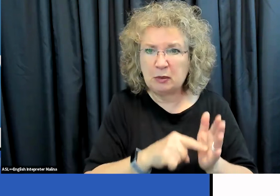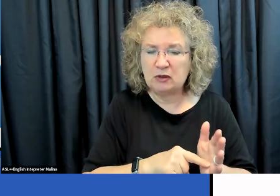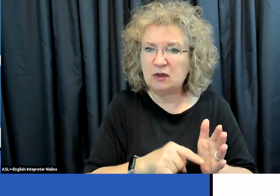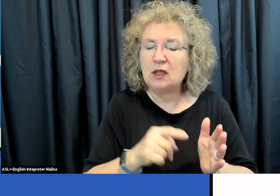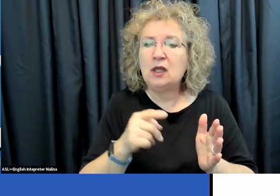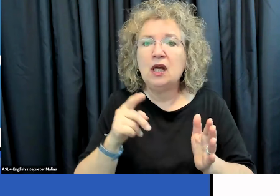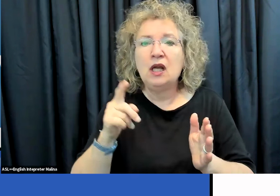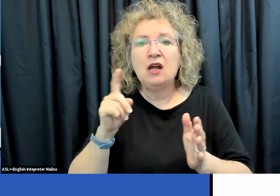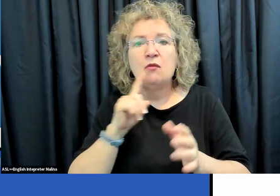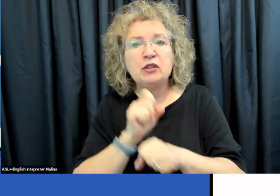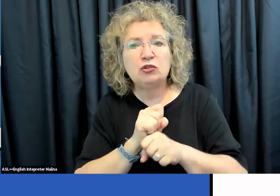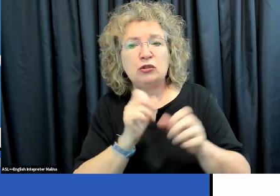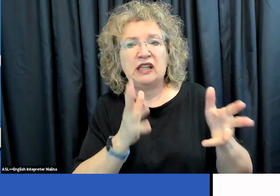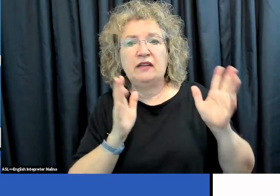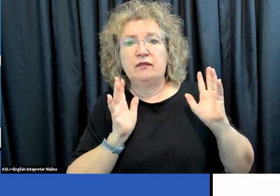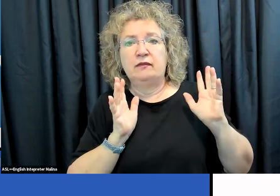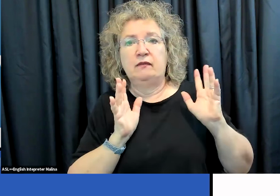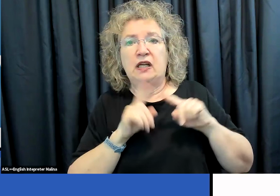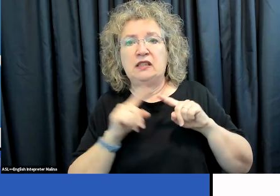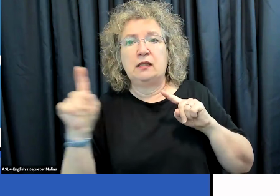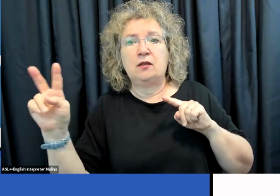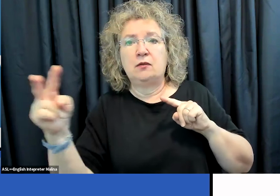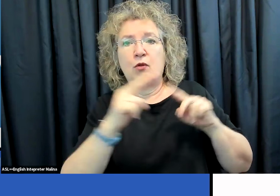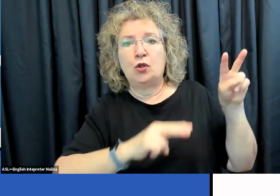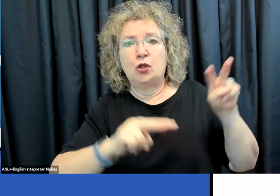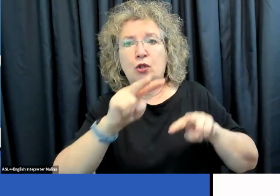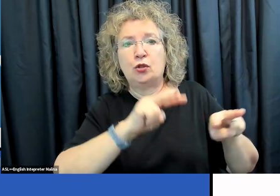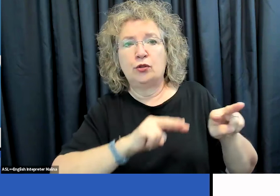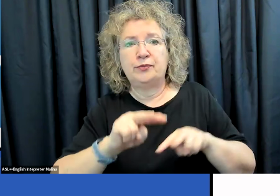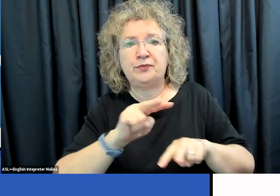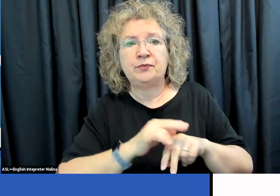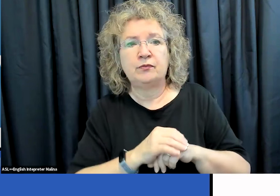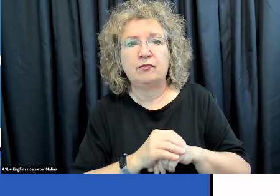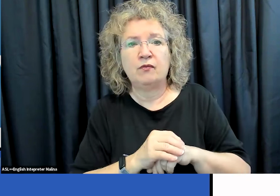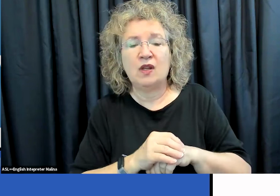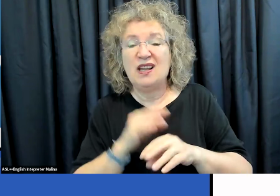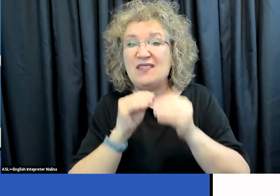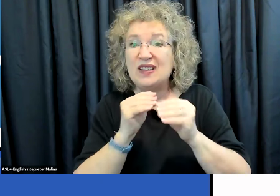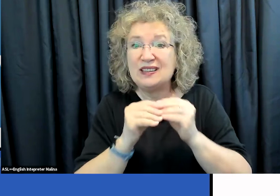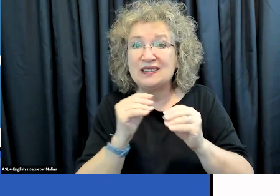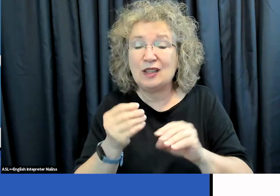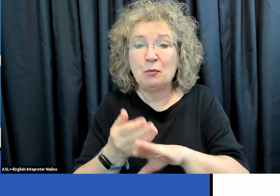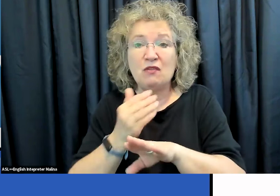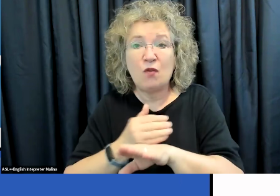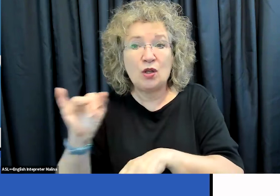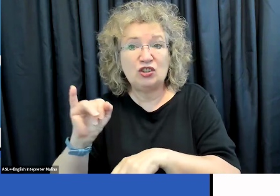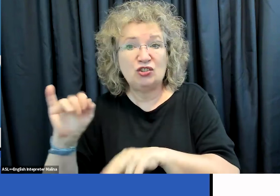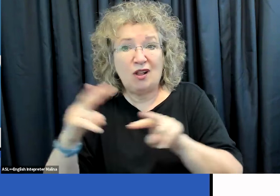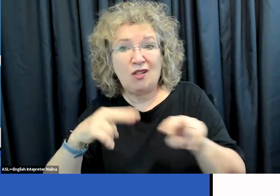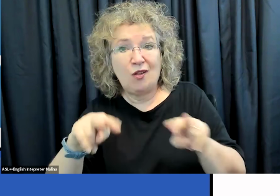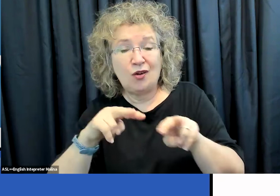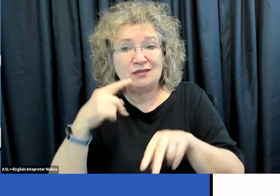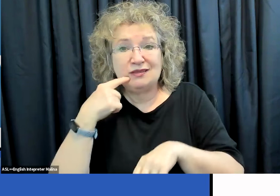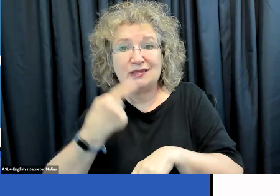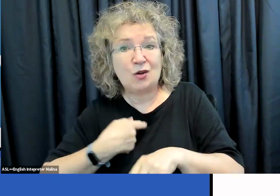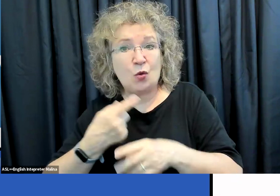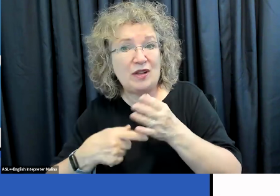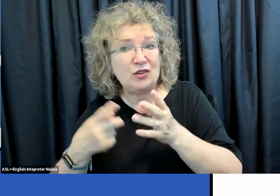instructions. And then finally, keep receipts for, again, the mitigation work. So again, plywood or